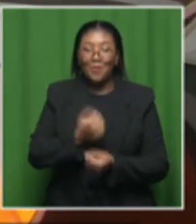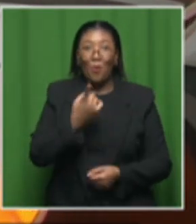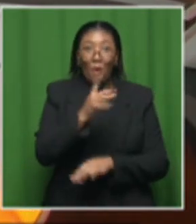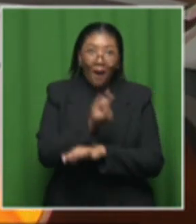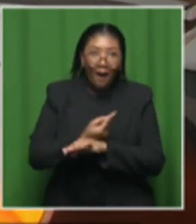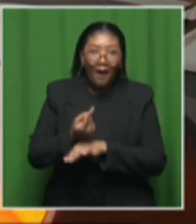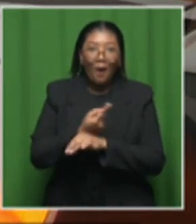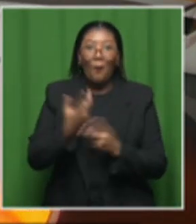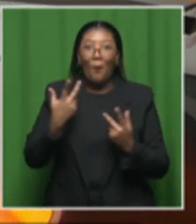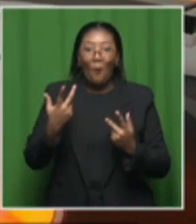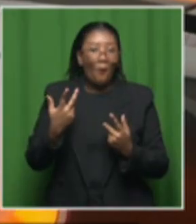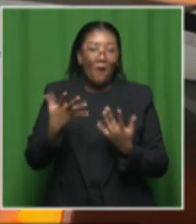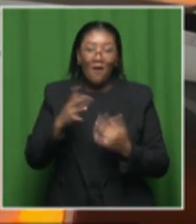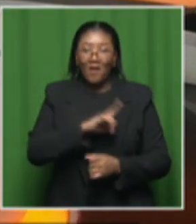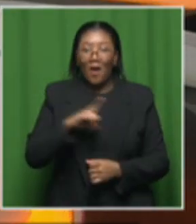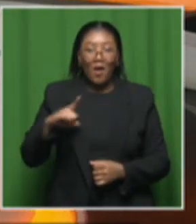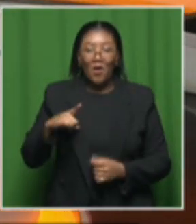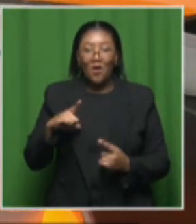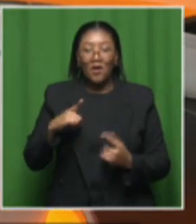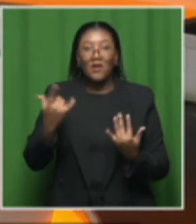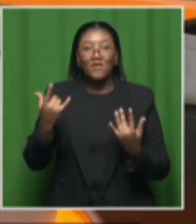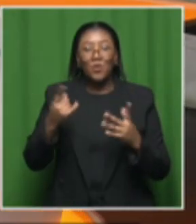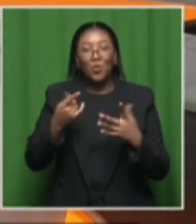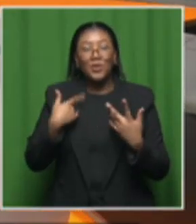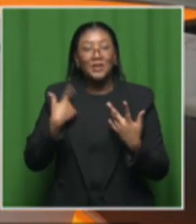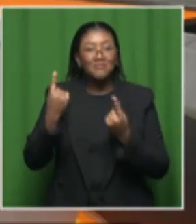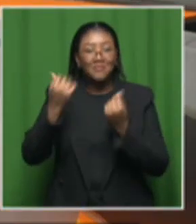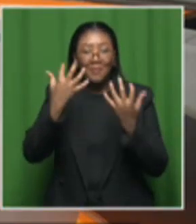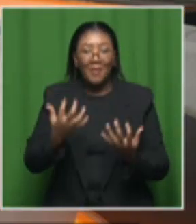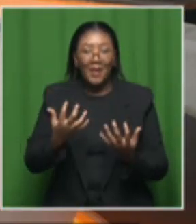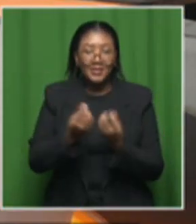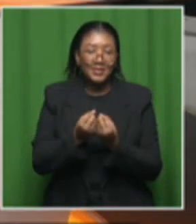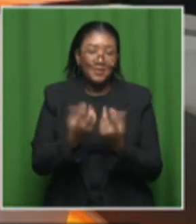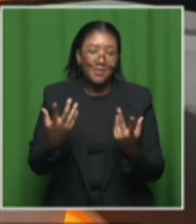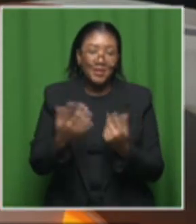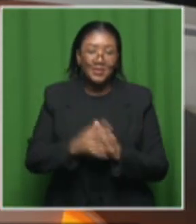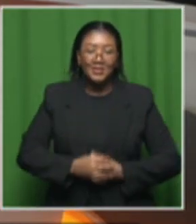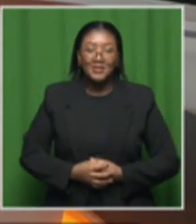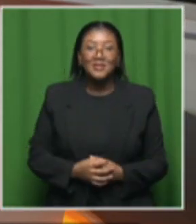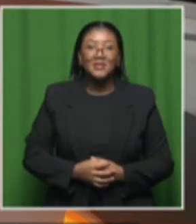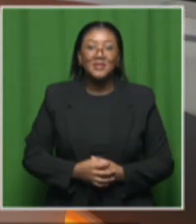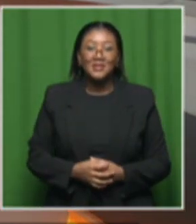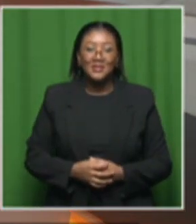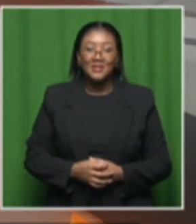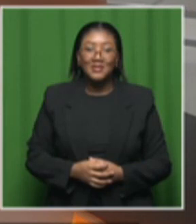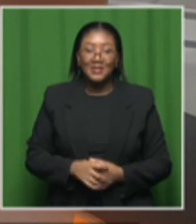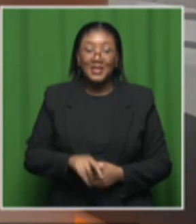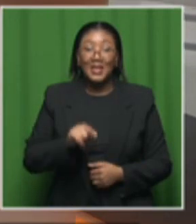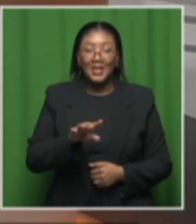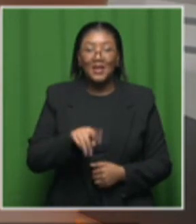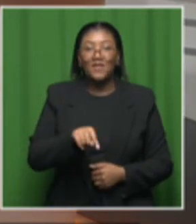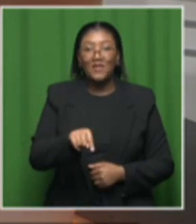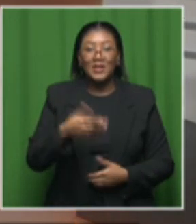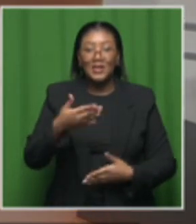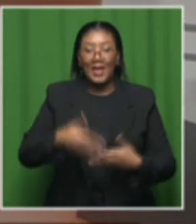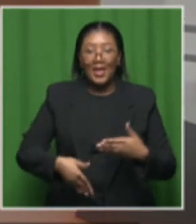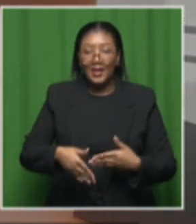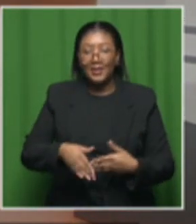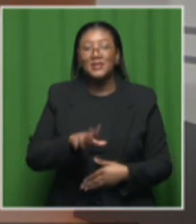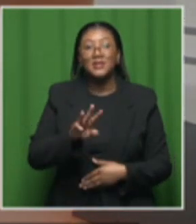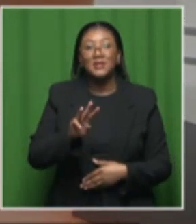I mean, how long should people budget for? So it's going to be, I think it's going to be on until the 25th of May.